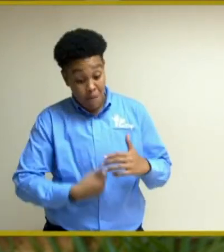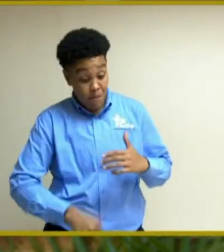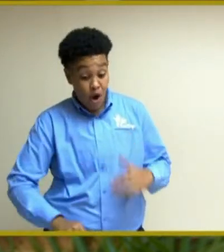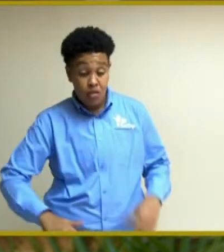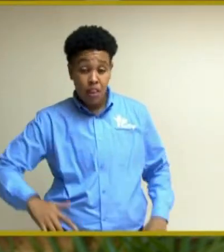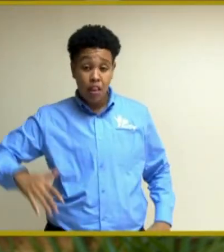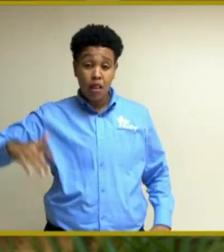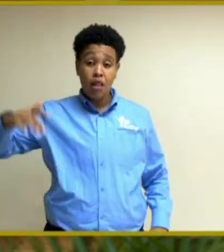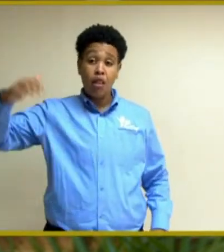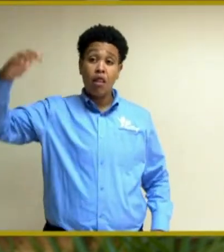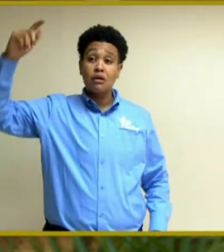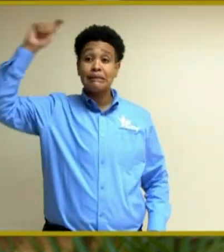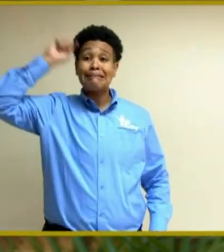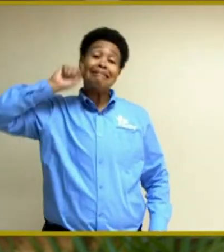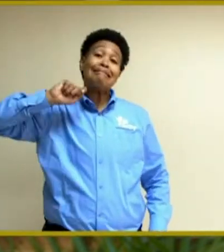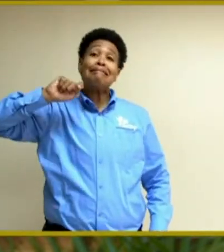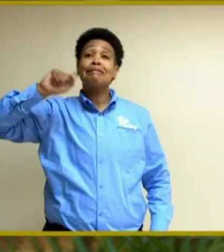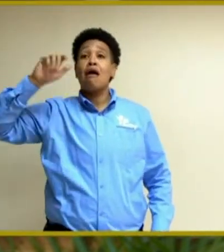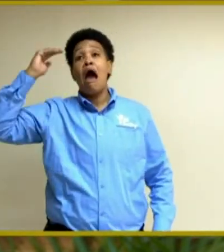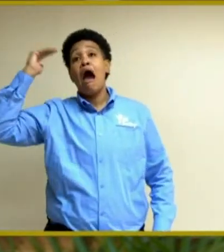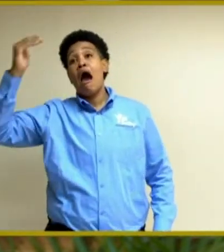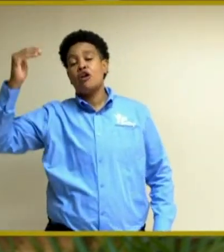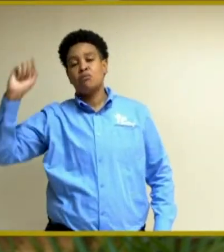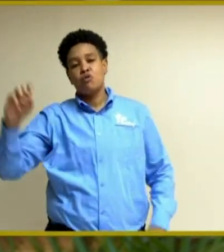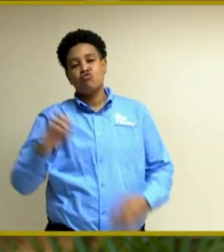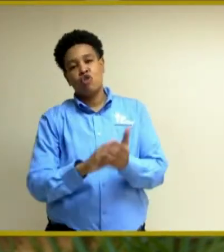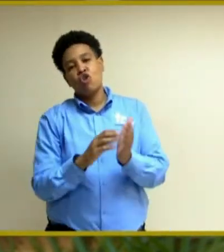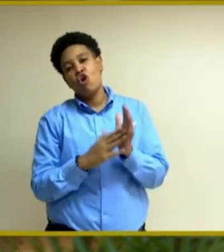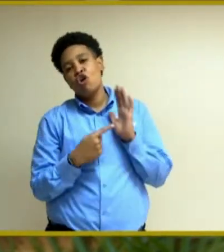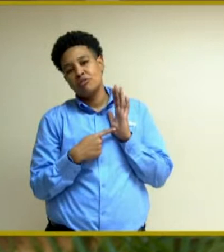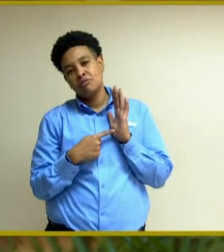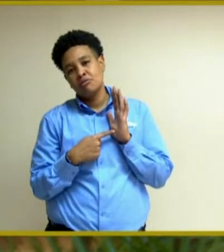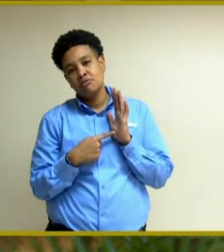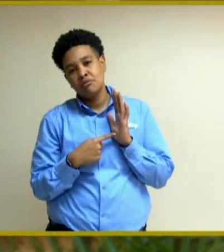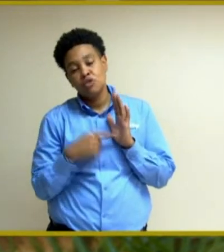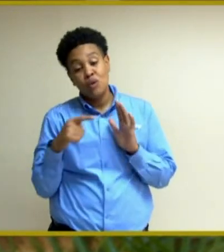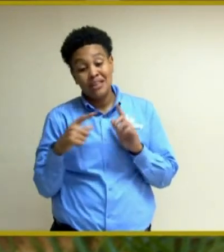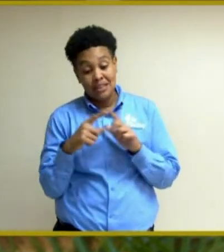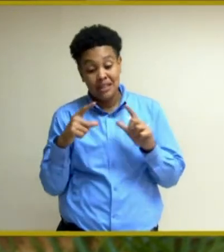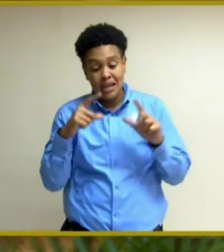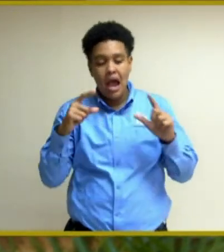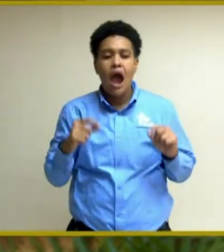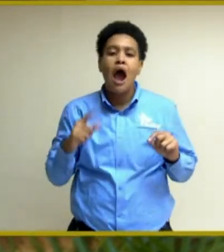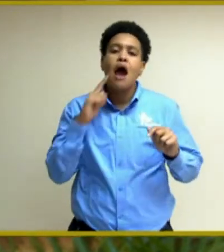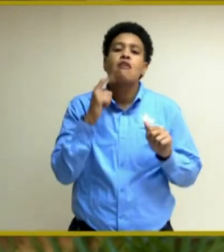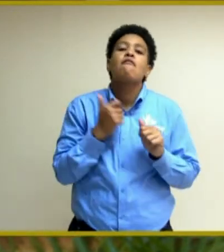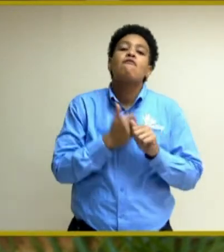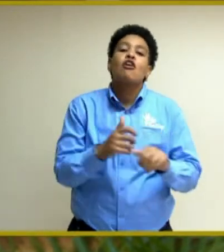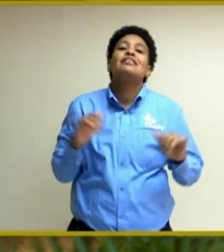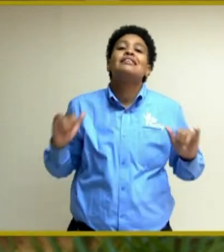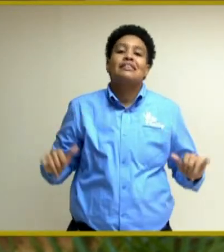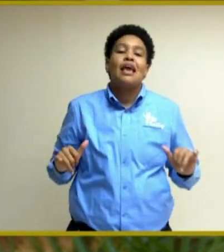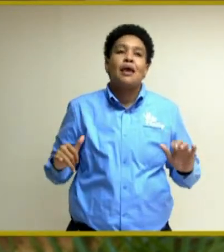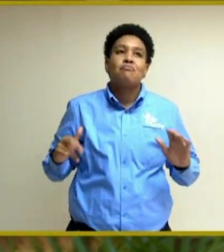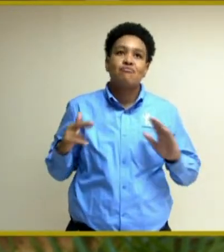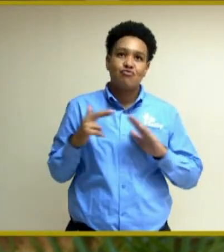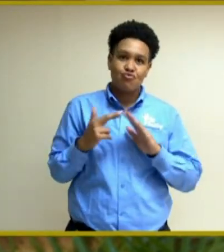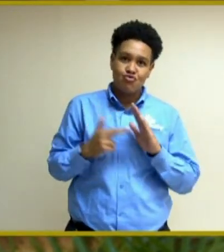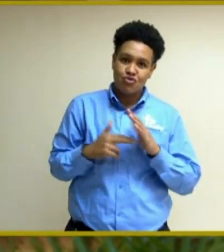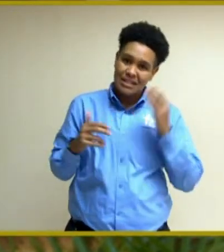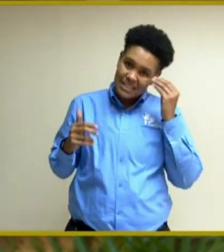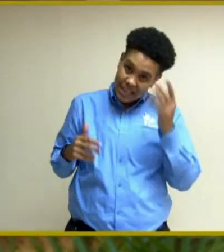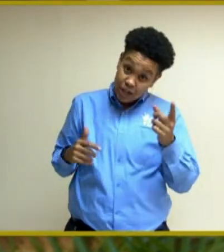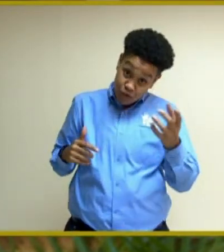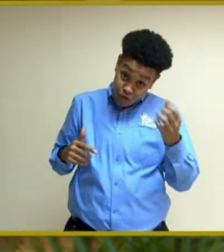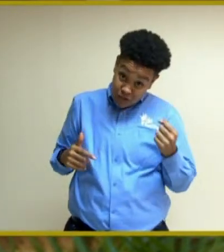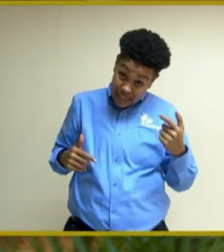adolescence is recorded in that document. So this card follows the same line. It tells that you have